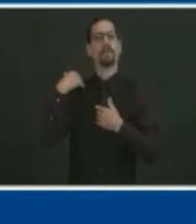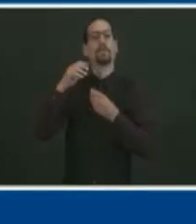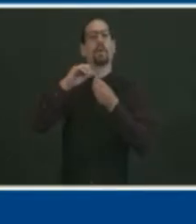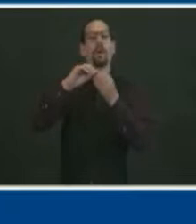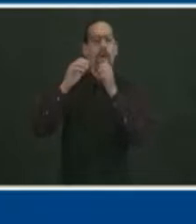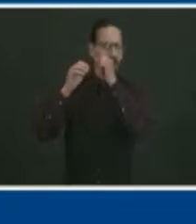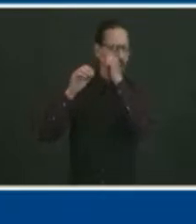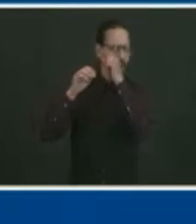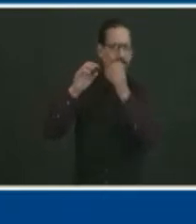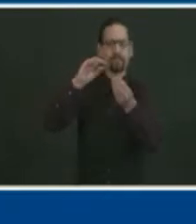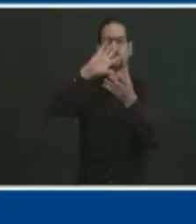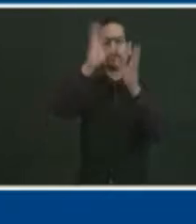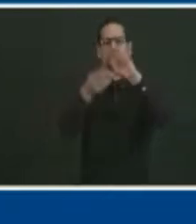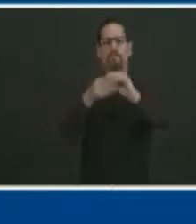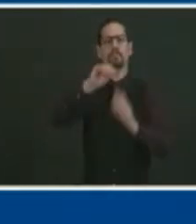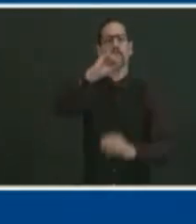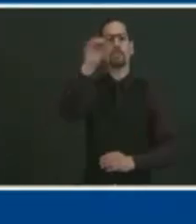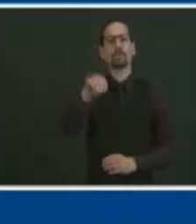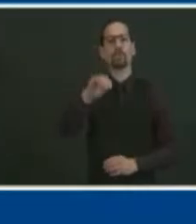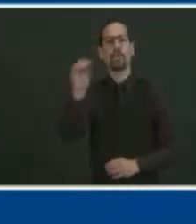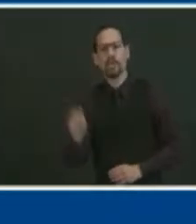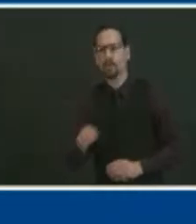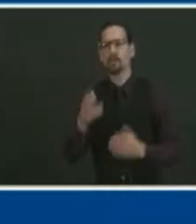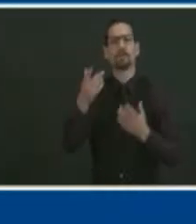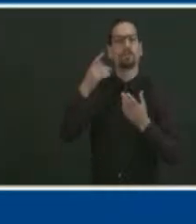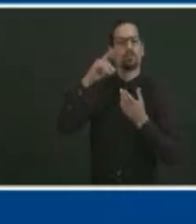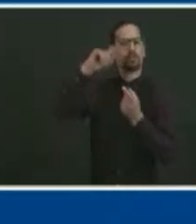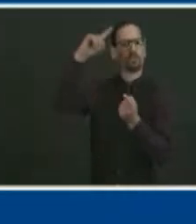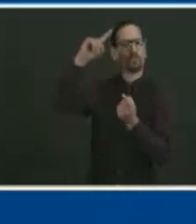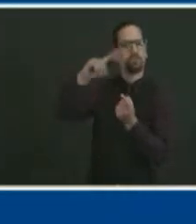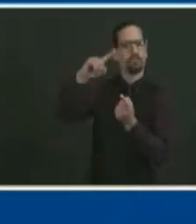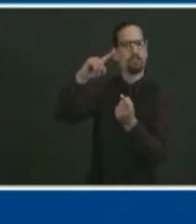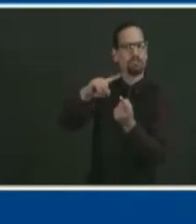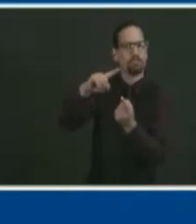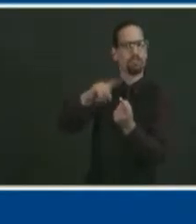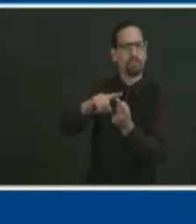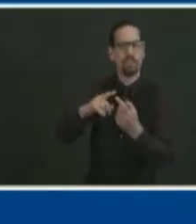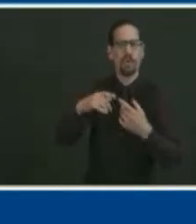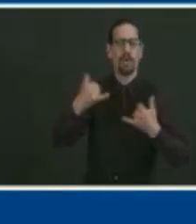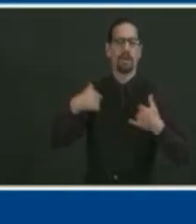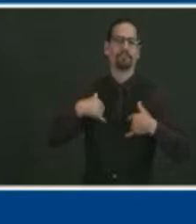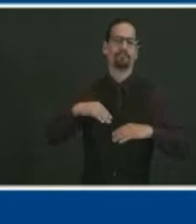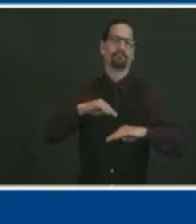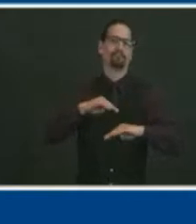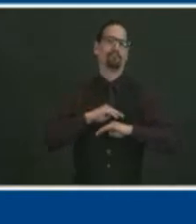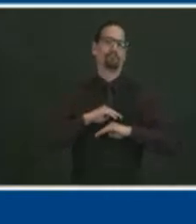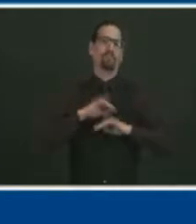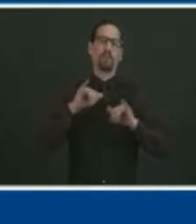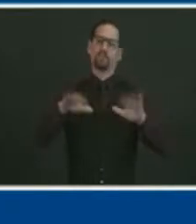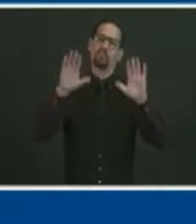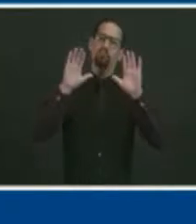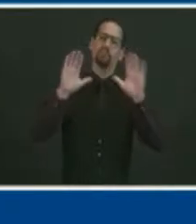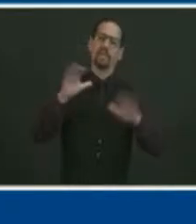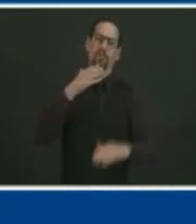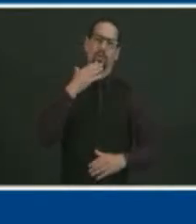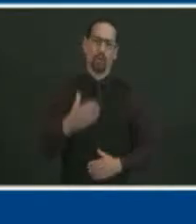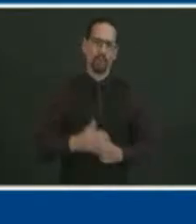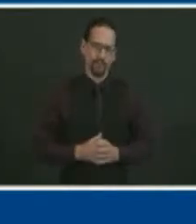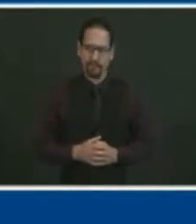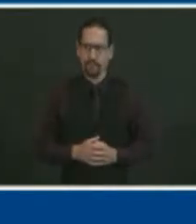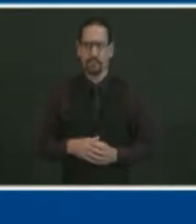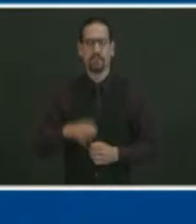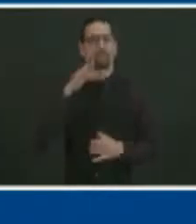percent positive rate, even in the last few days. That is, to my mind, great news, because we've now been